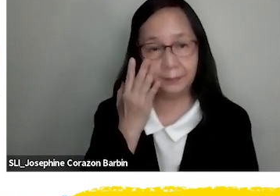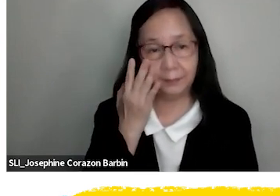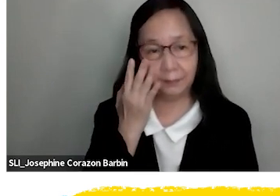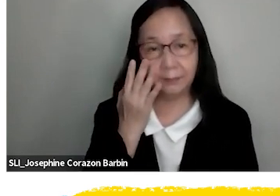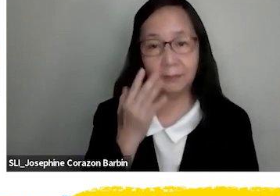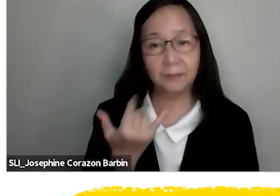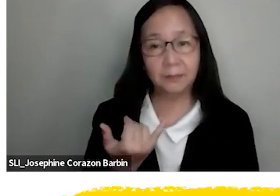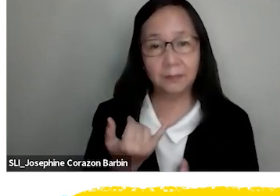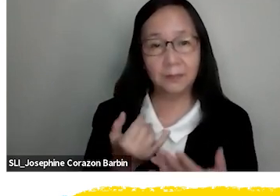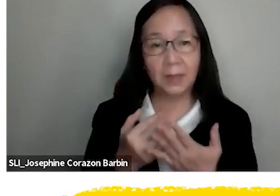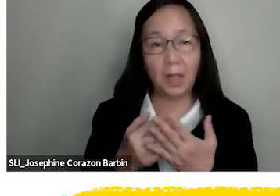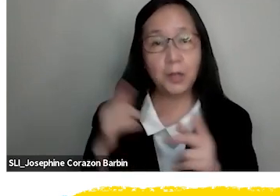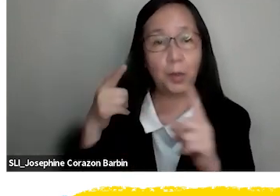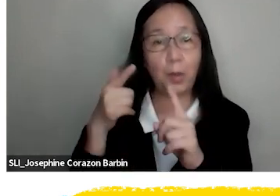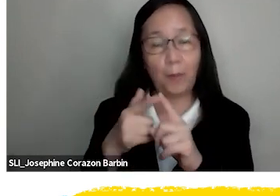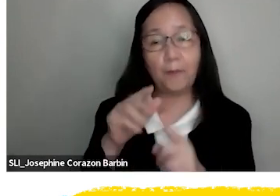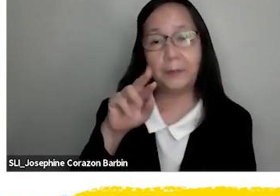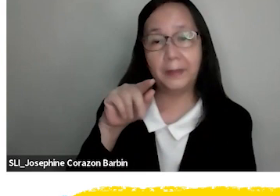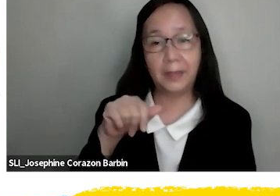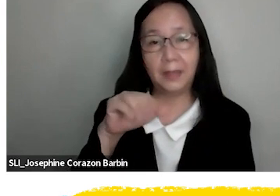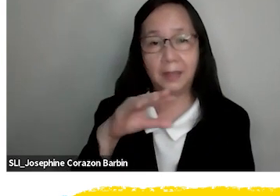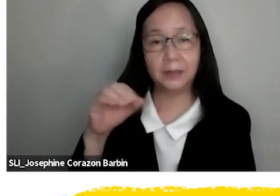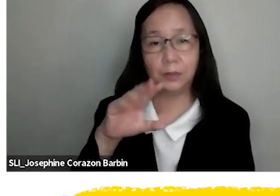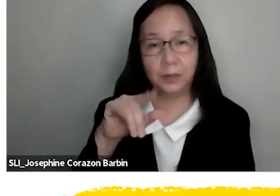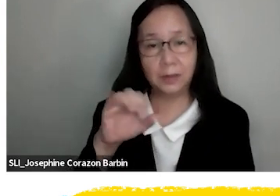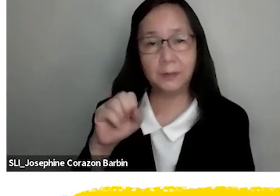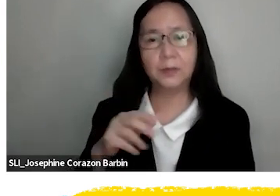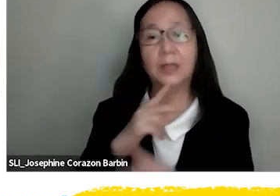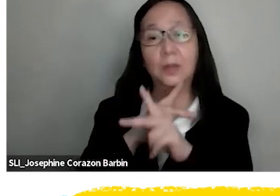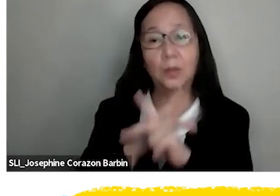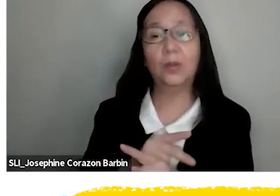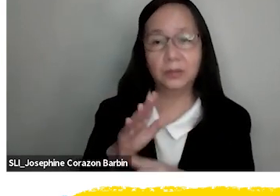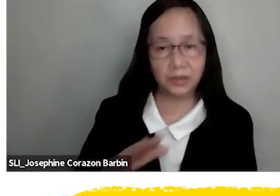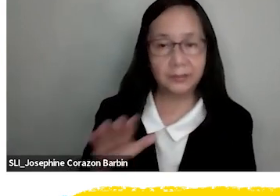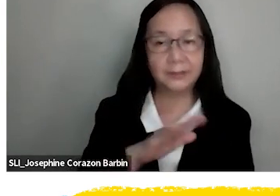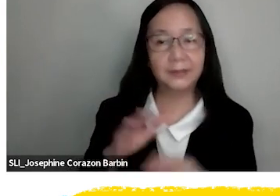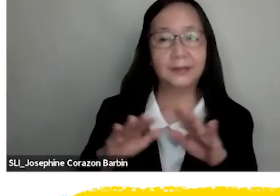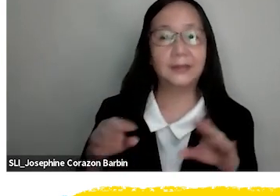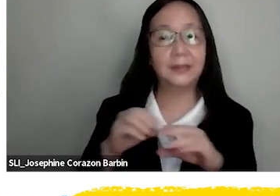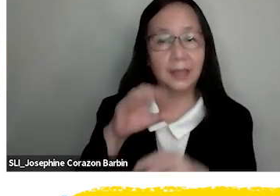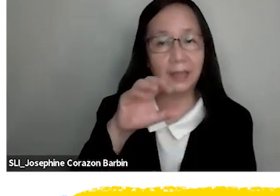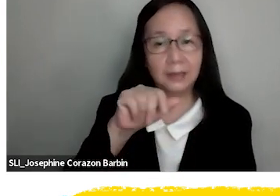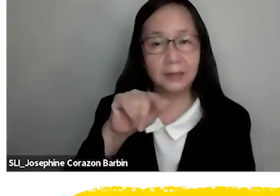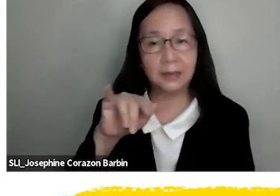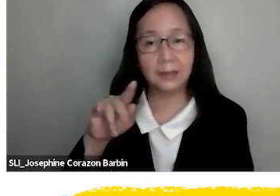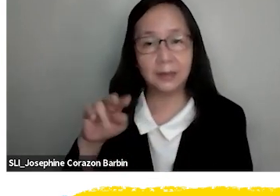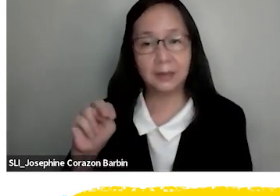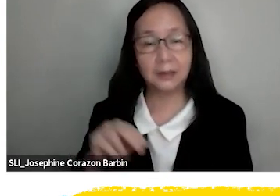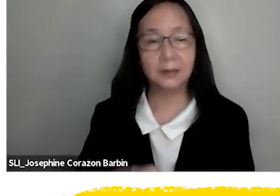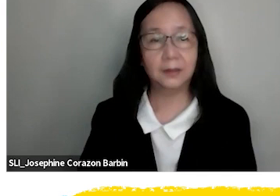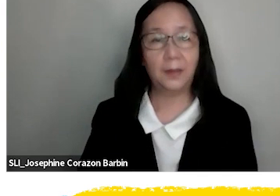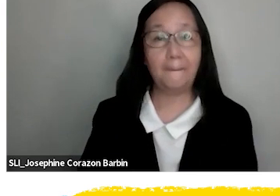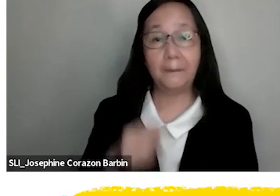So the overall goal and objective of the RPA on COEA is to protect all children in ASEAN